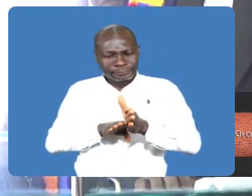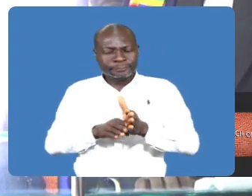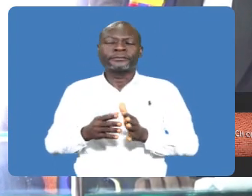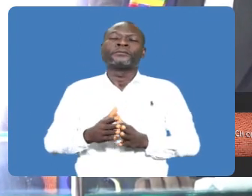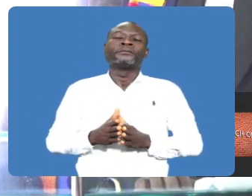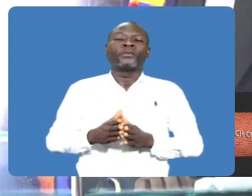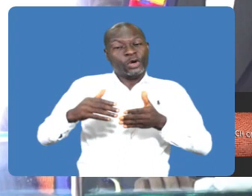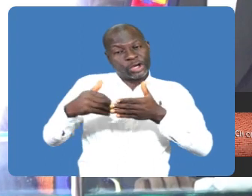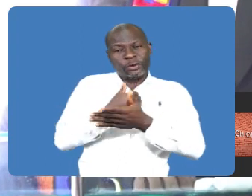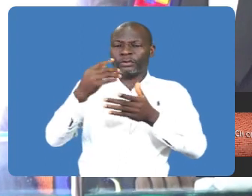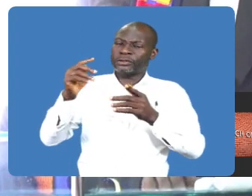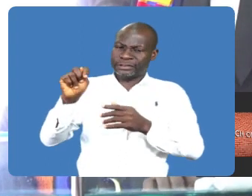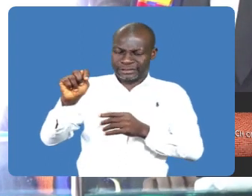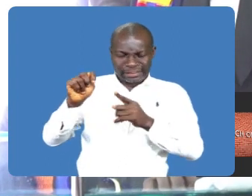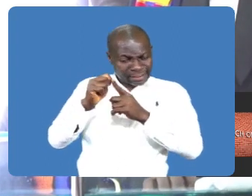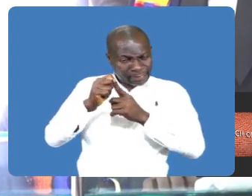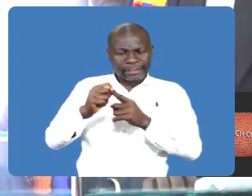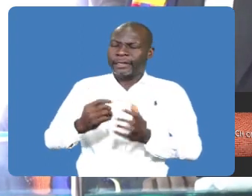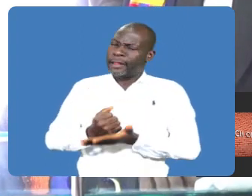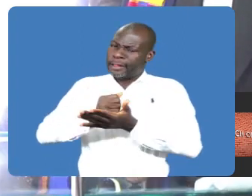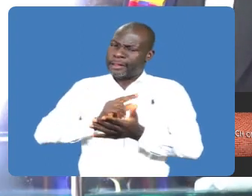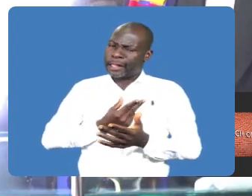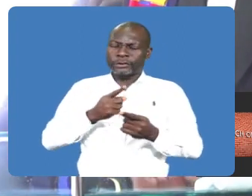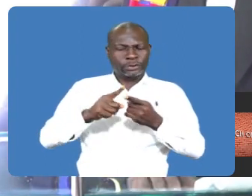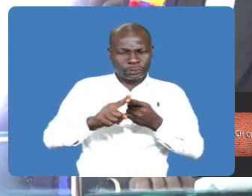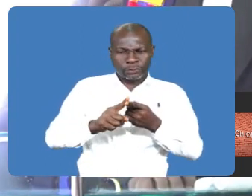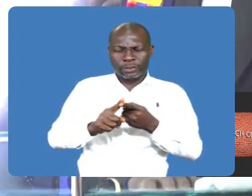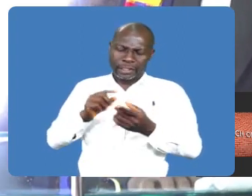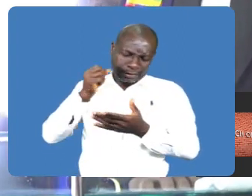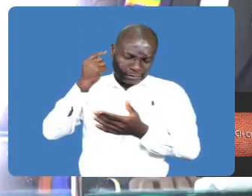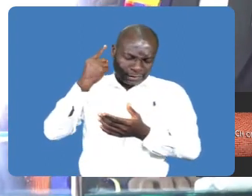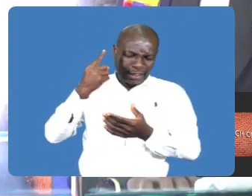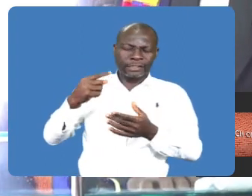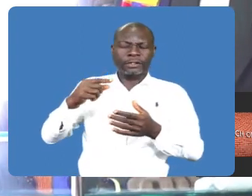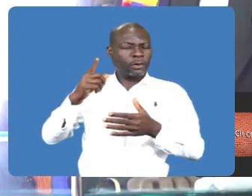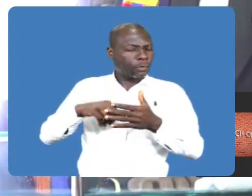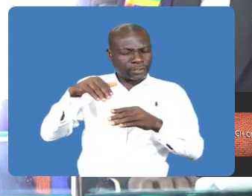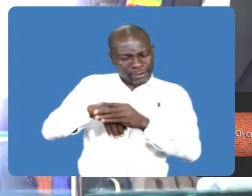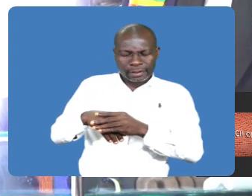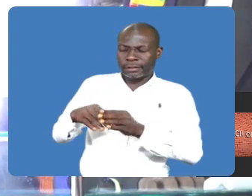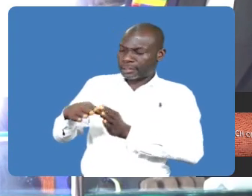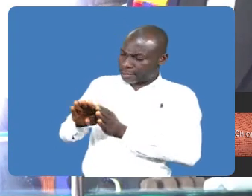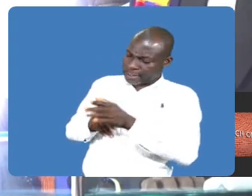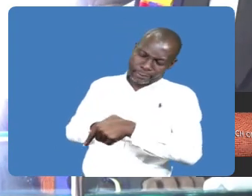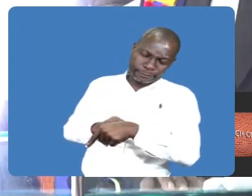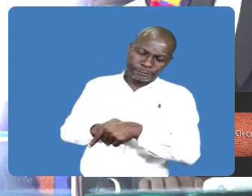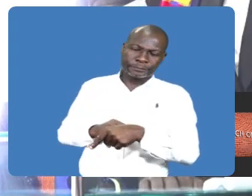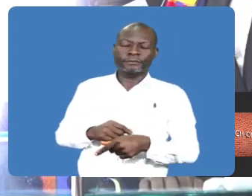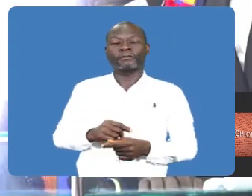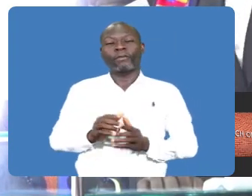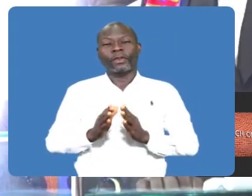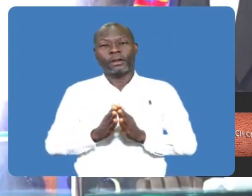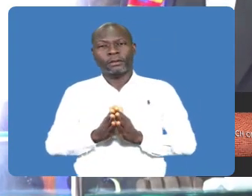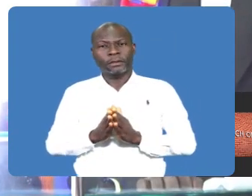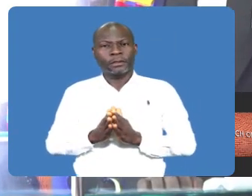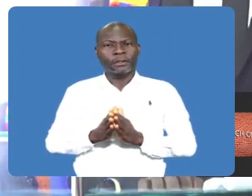our Bible. New Testament survey also helps us to understand the New Testament books and why they are part of our Bible.